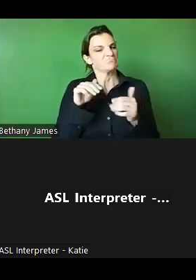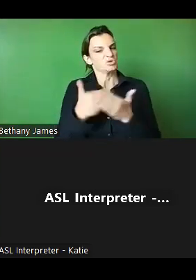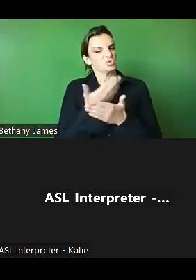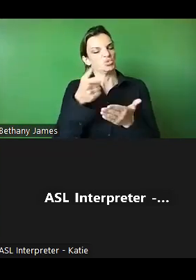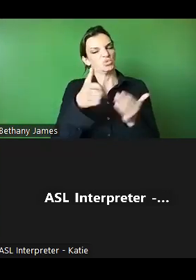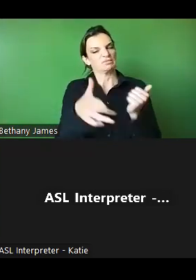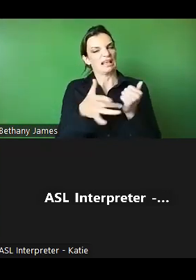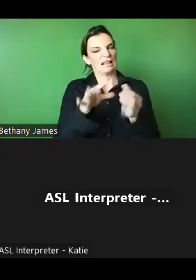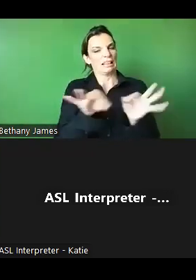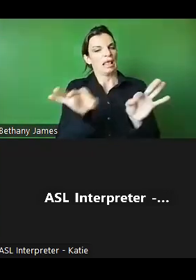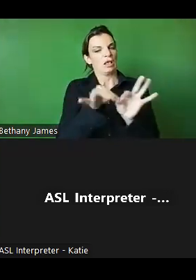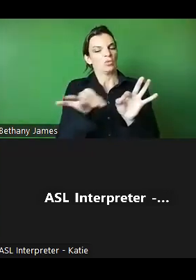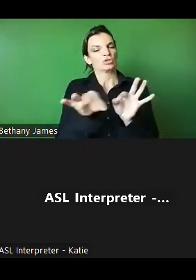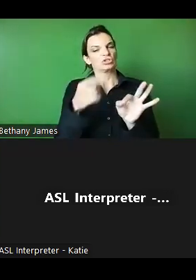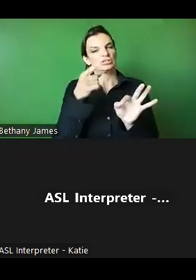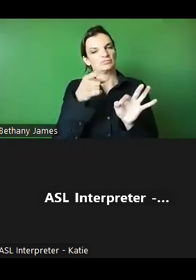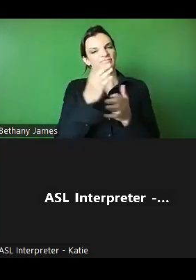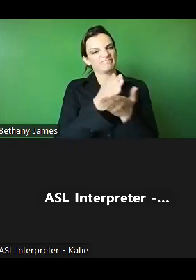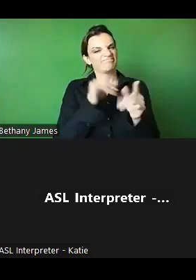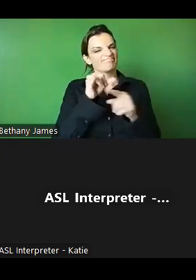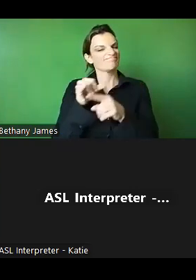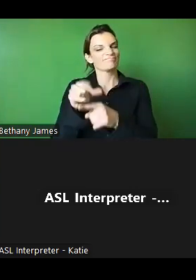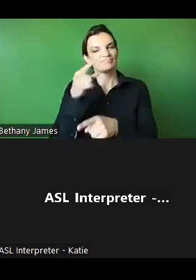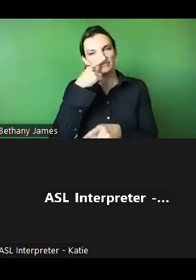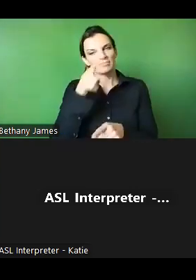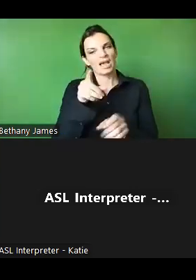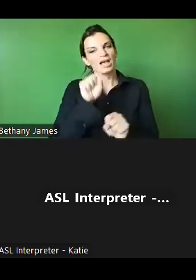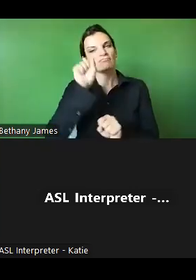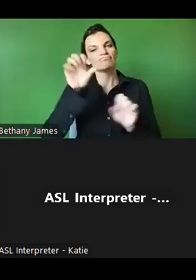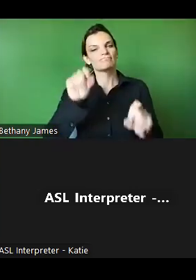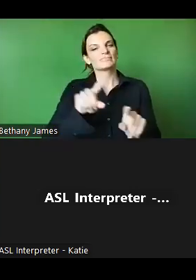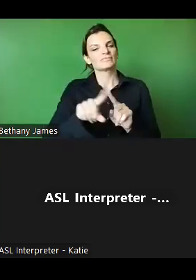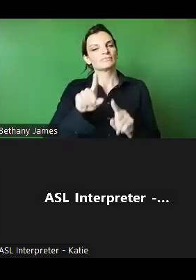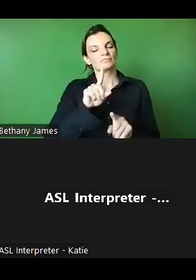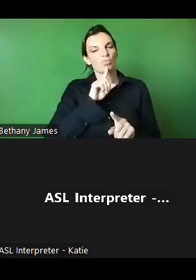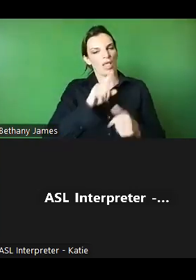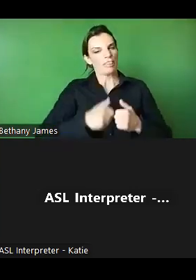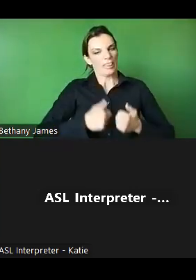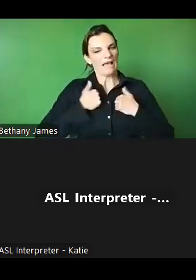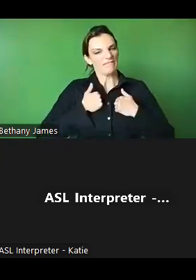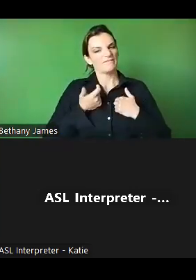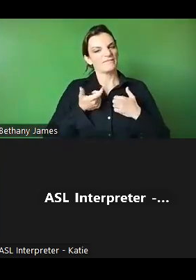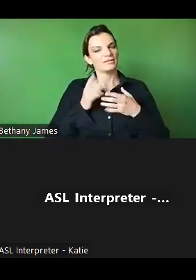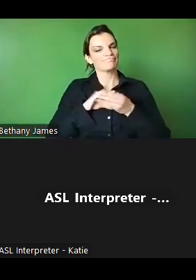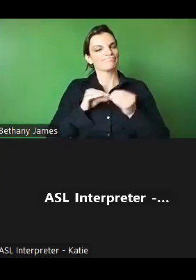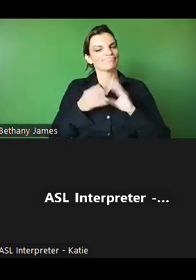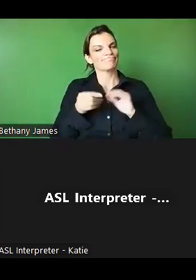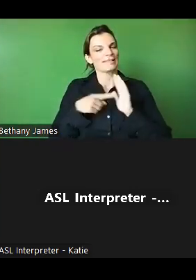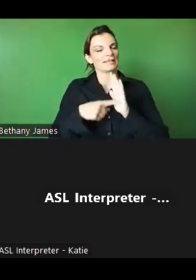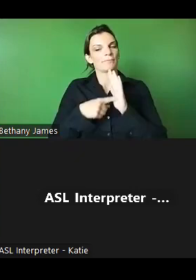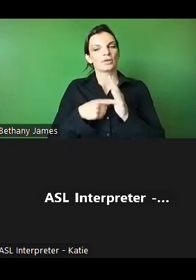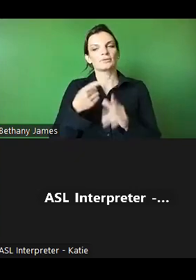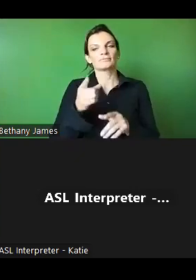language, I wondered if you could provide some kind of real world examples. And I think this was in reference to